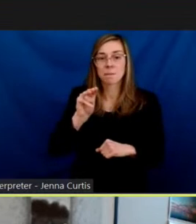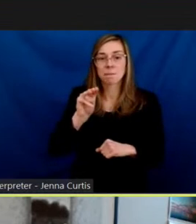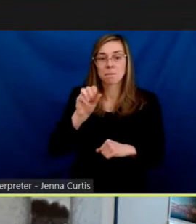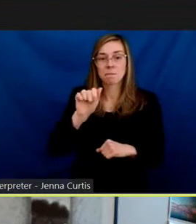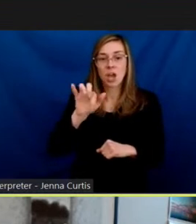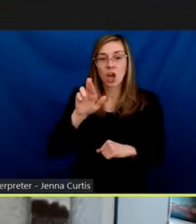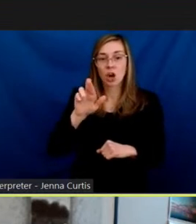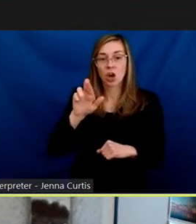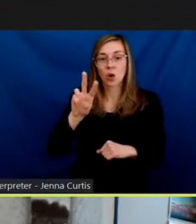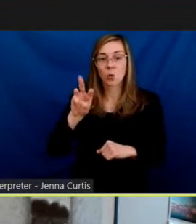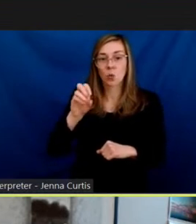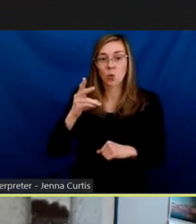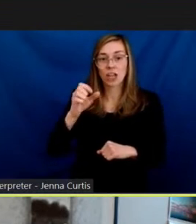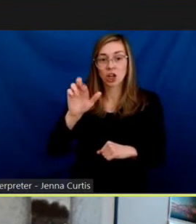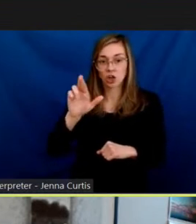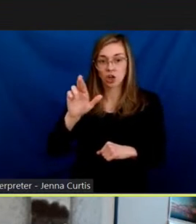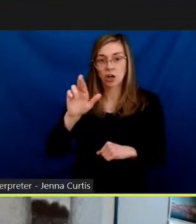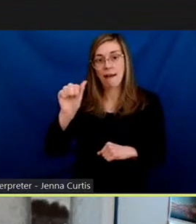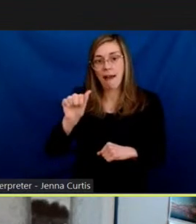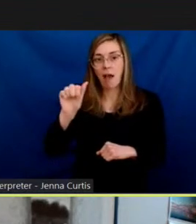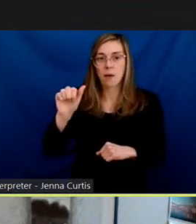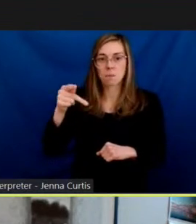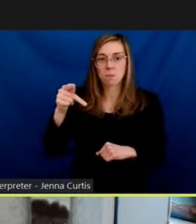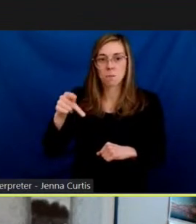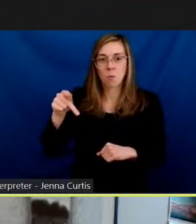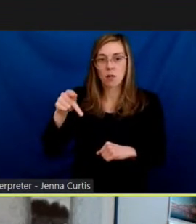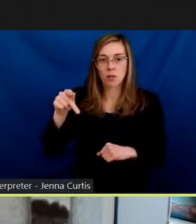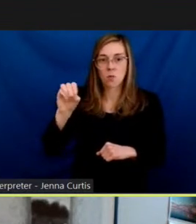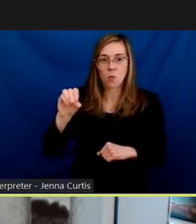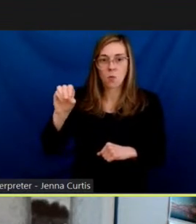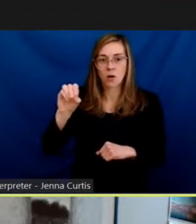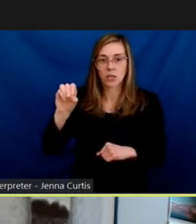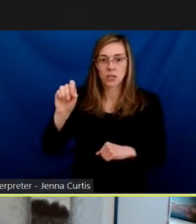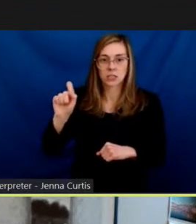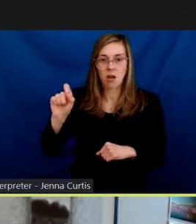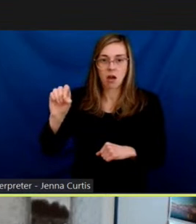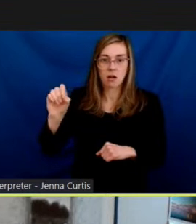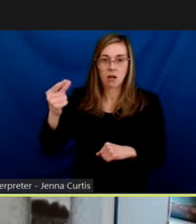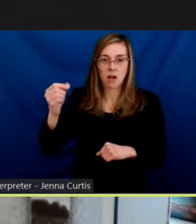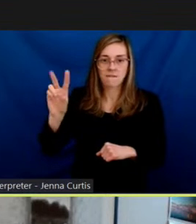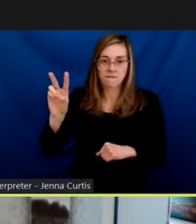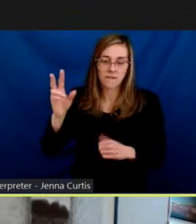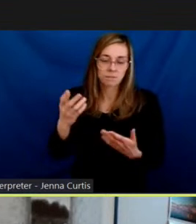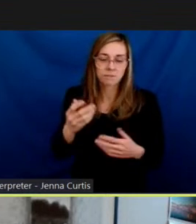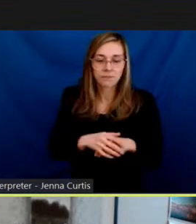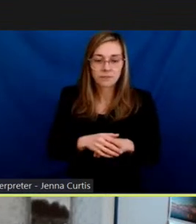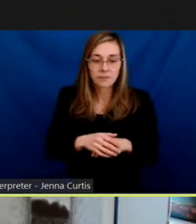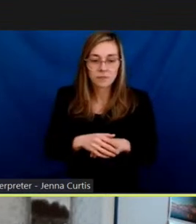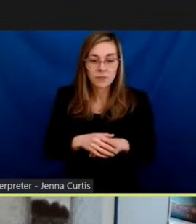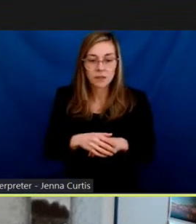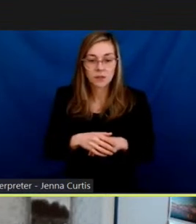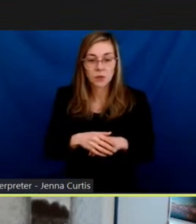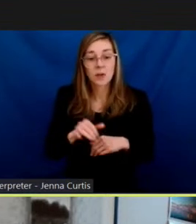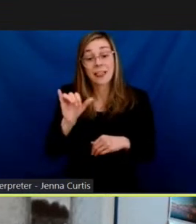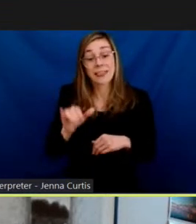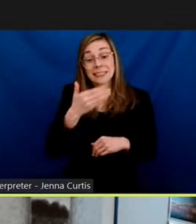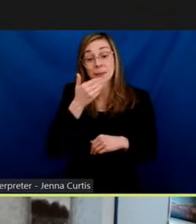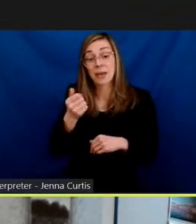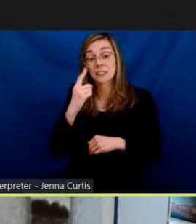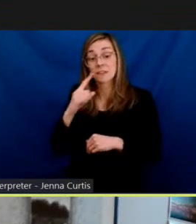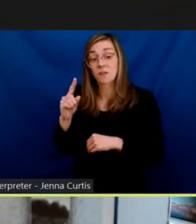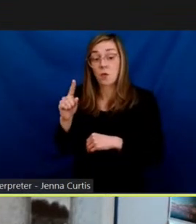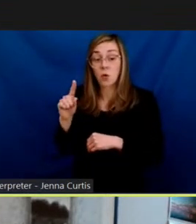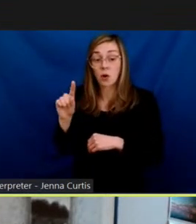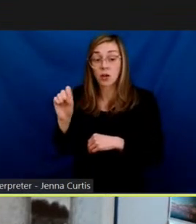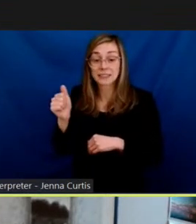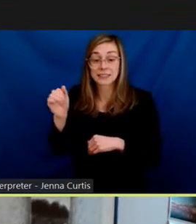mayorwheeler@portlandoregon.gov. But we're interested in building this process with the community. That's just kind of what we've seen work the best for the Safe Rest Village program and other programs around the